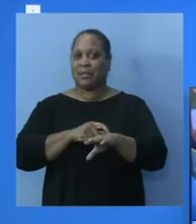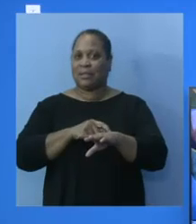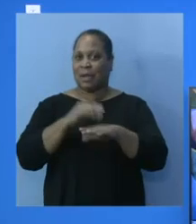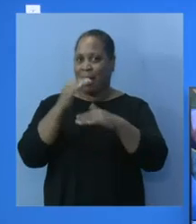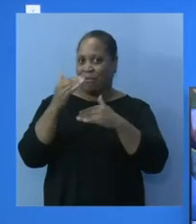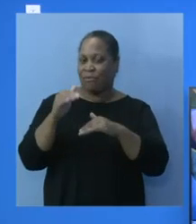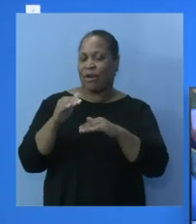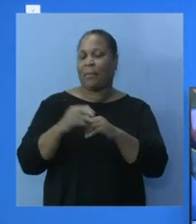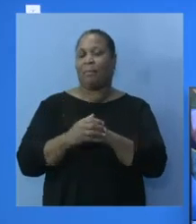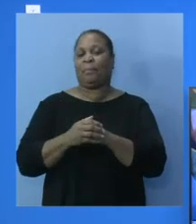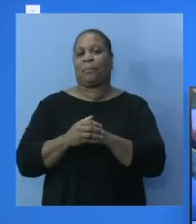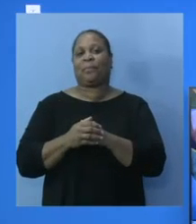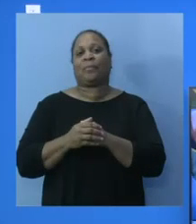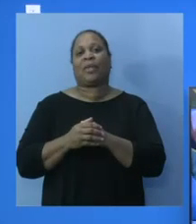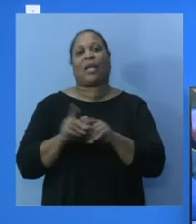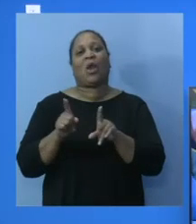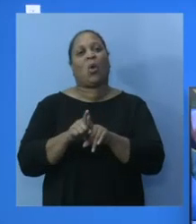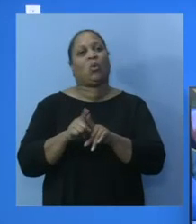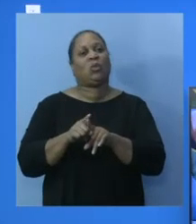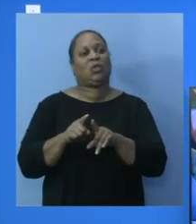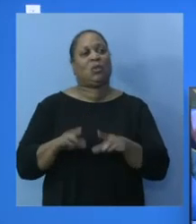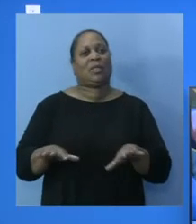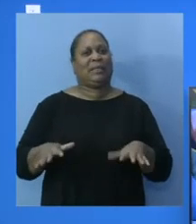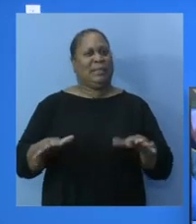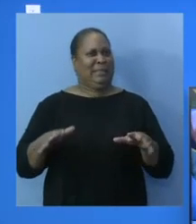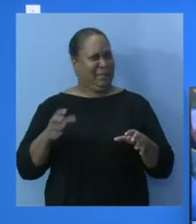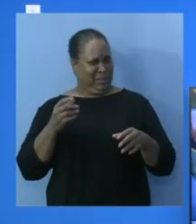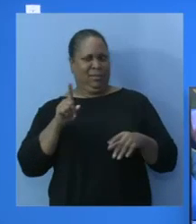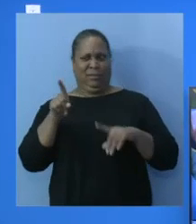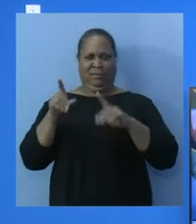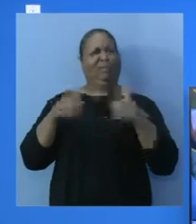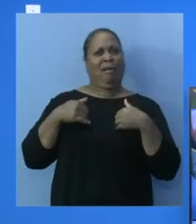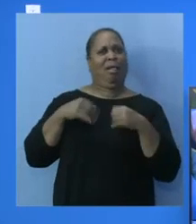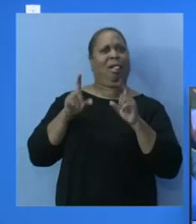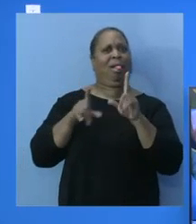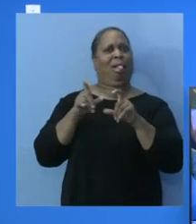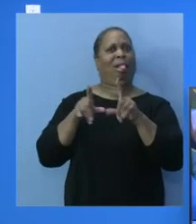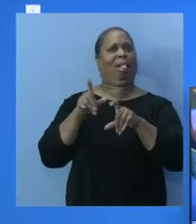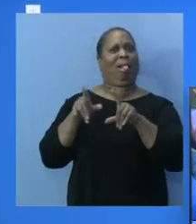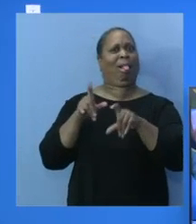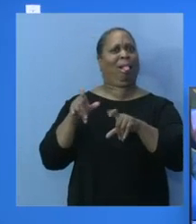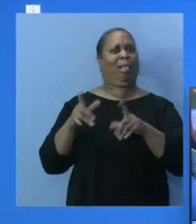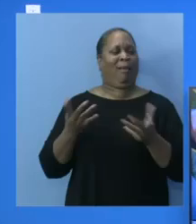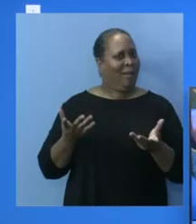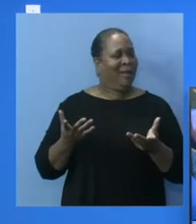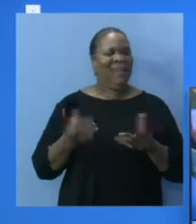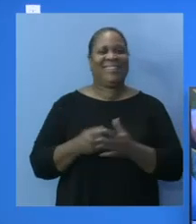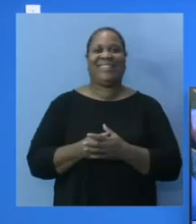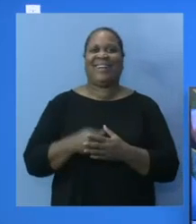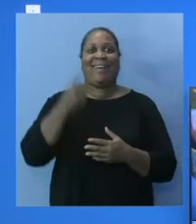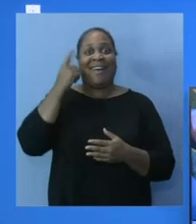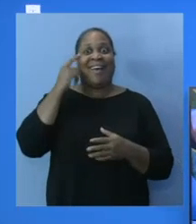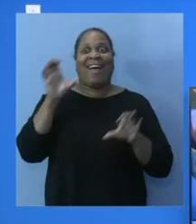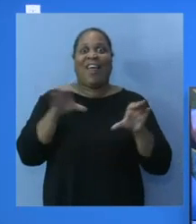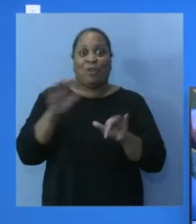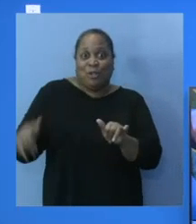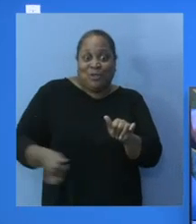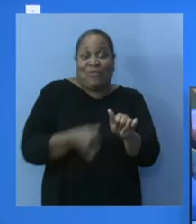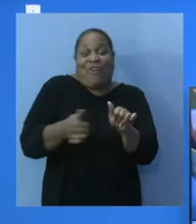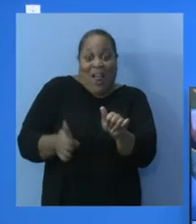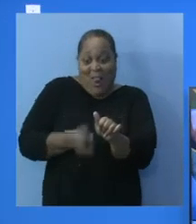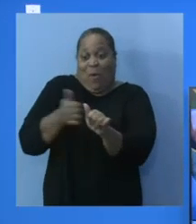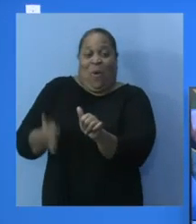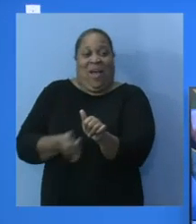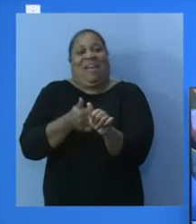actually about the vaccine hesitancy. Well, you got a whole lot of questions tonight, Maya. Go Oh, on. my bad. I'm sorry. I thought I was doing follow-ups. I just didn't say it.